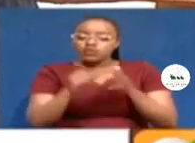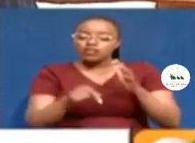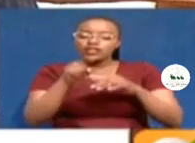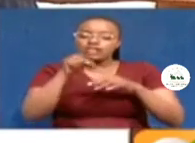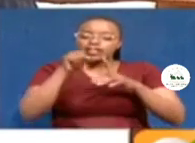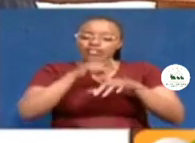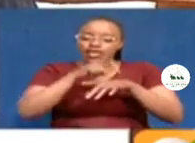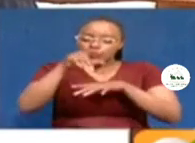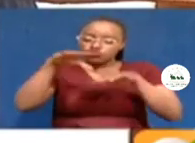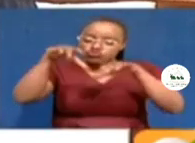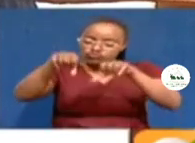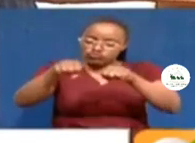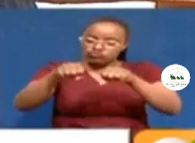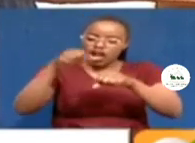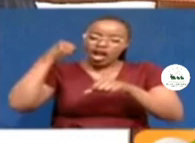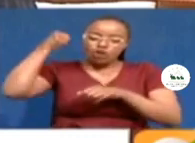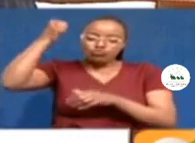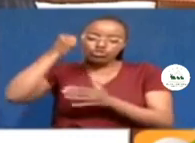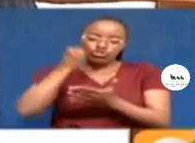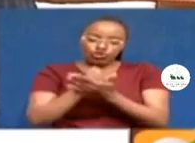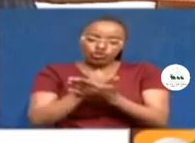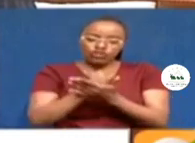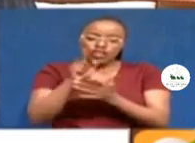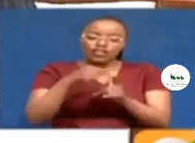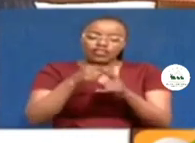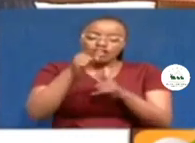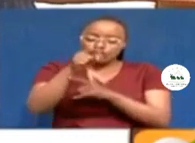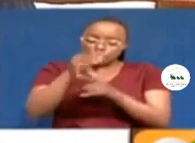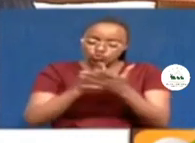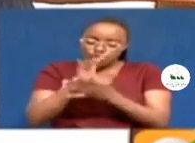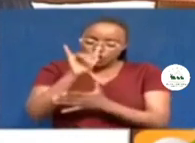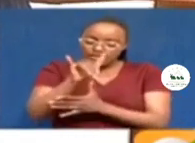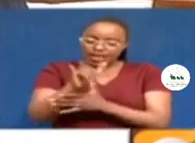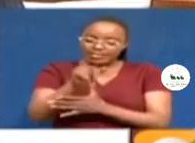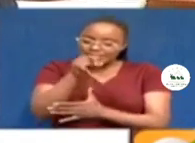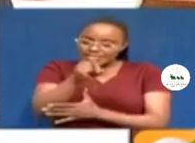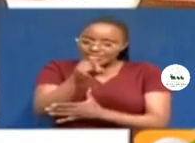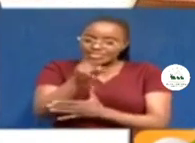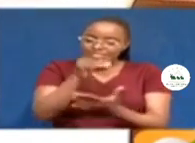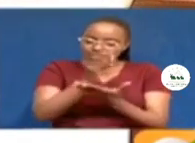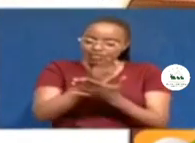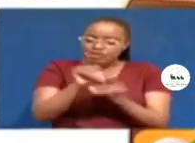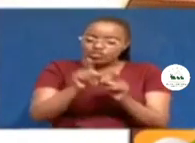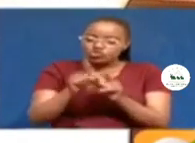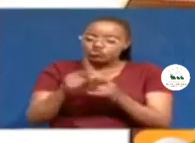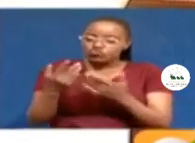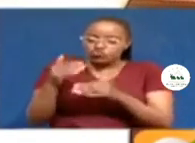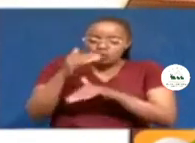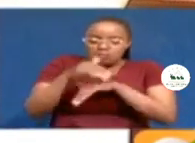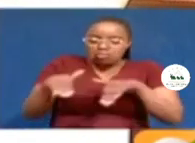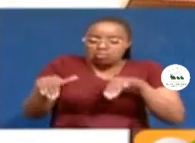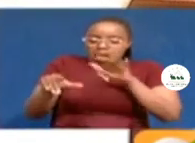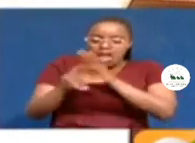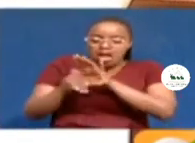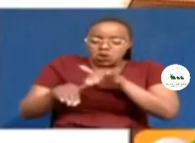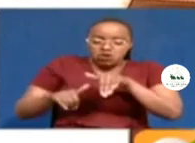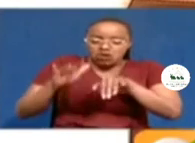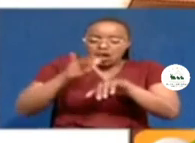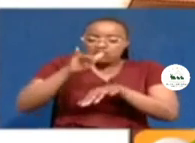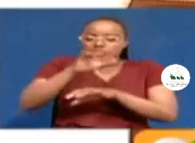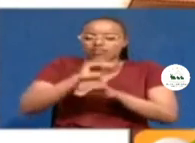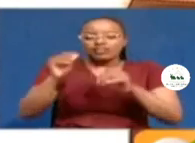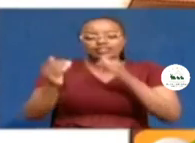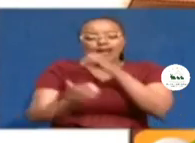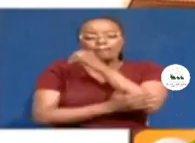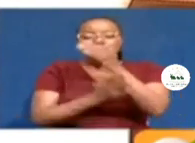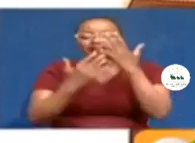you occupy political office, you are, by that very fact, immune from the legal process. And that is a bad